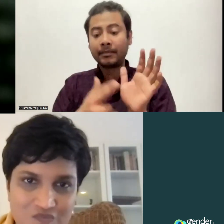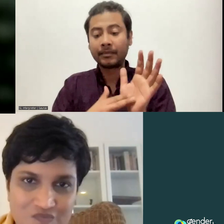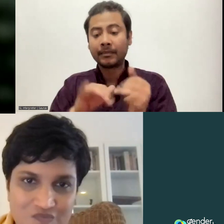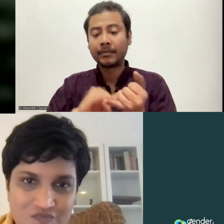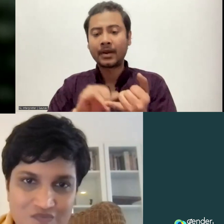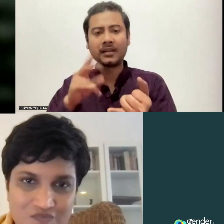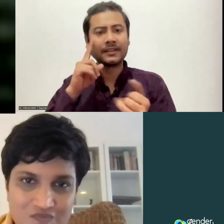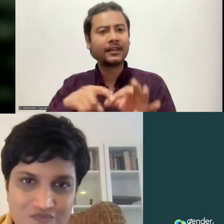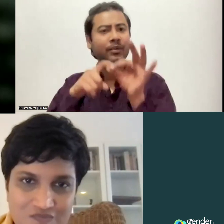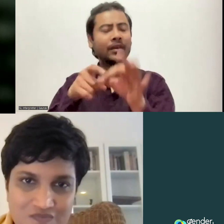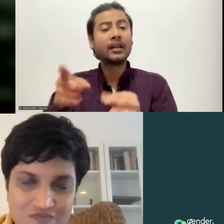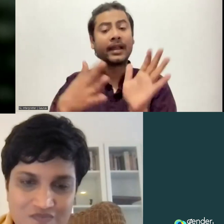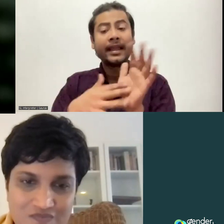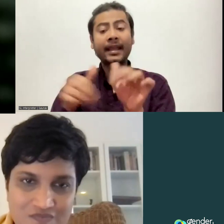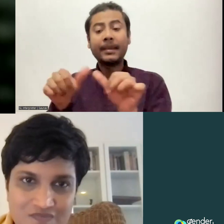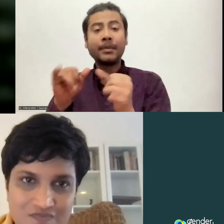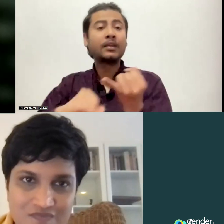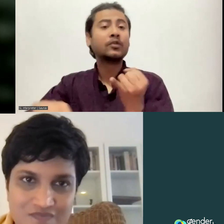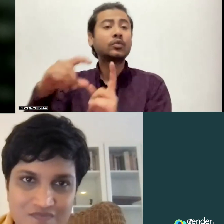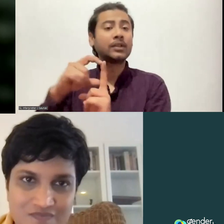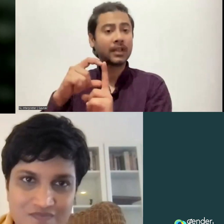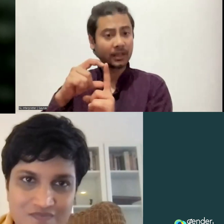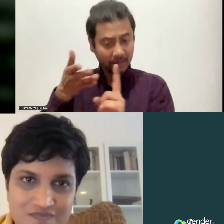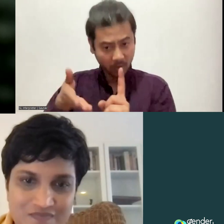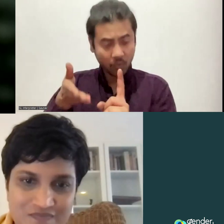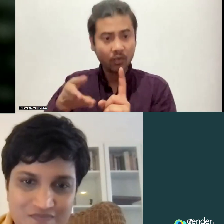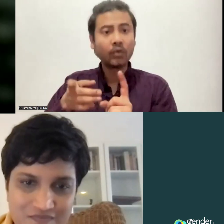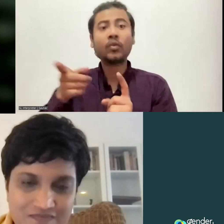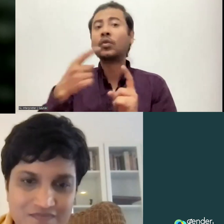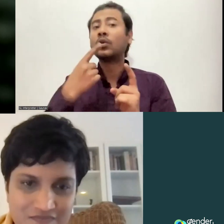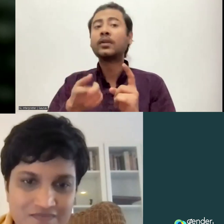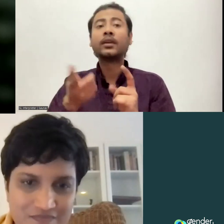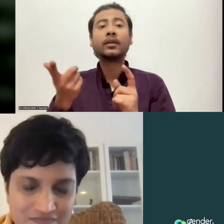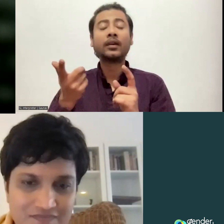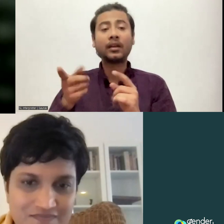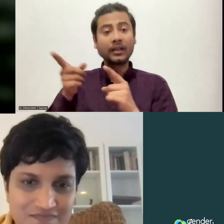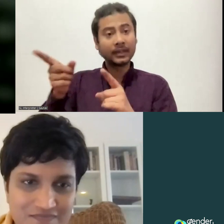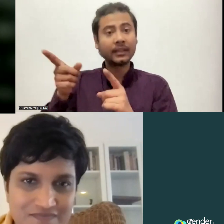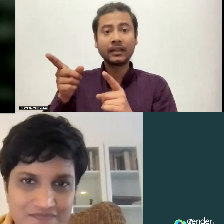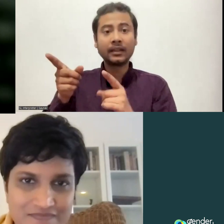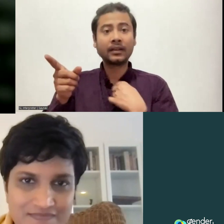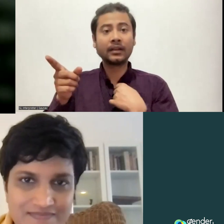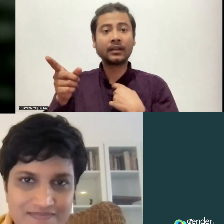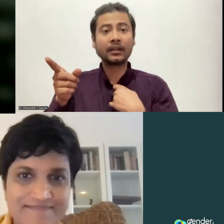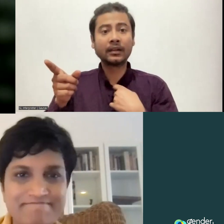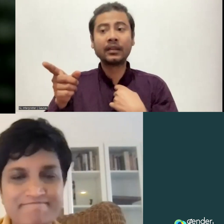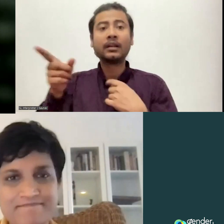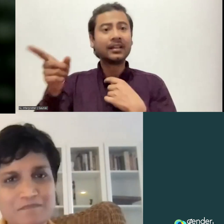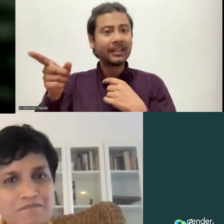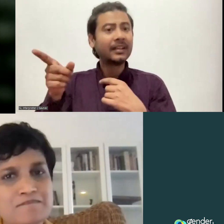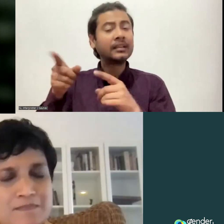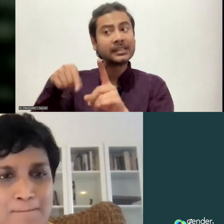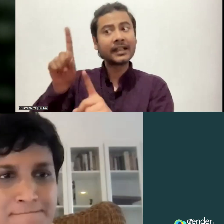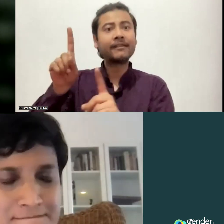design. And she's considered about, non-traditional design background, and because everybody she hears is an architect and